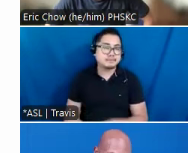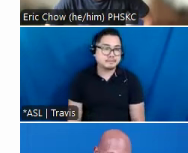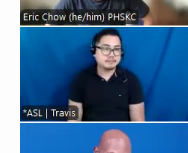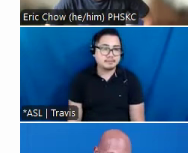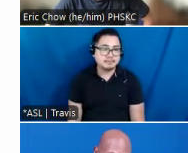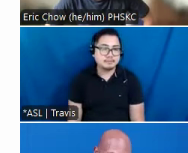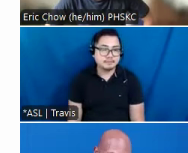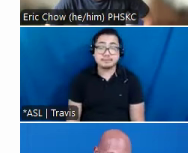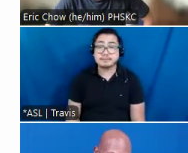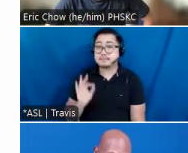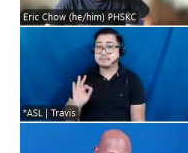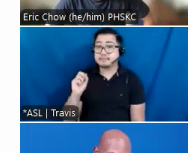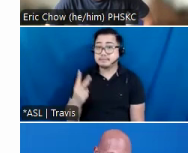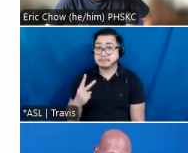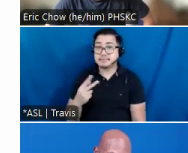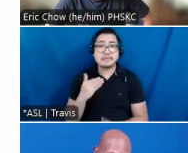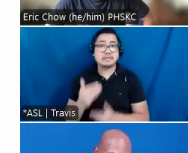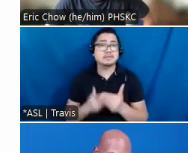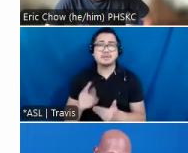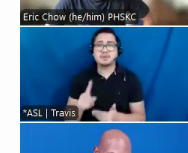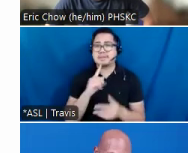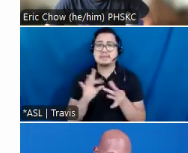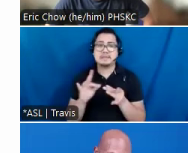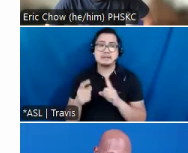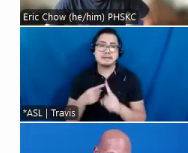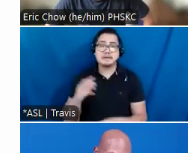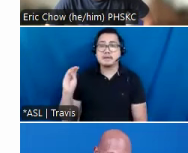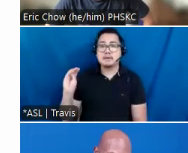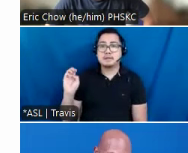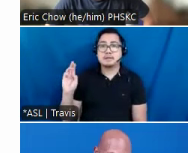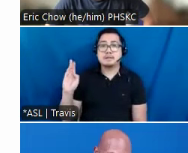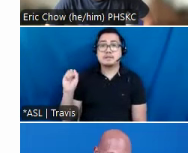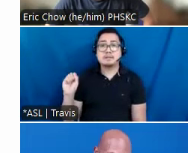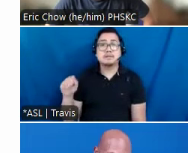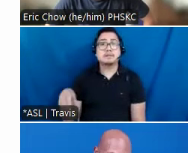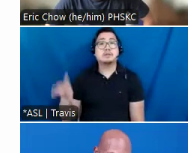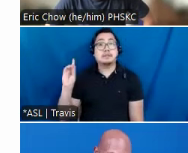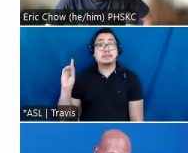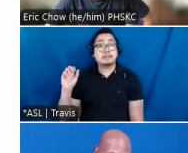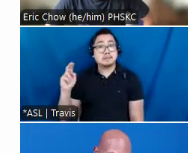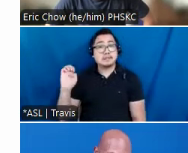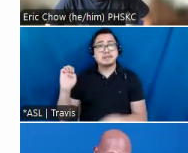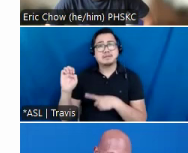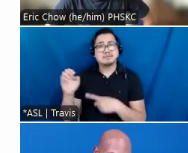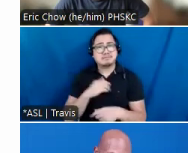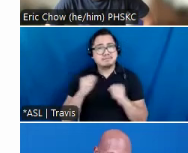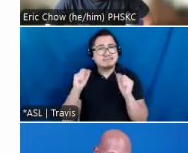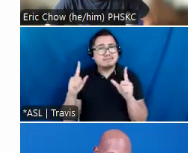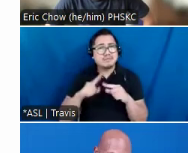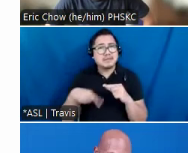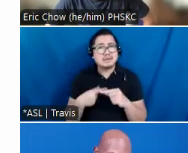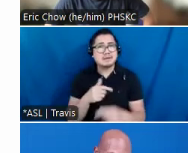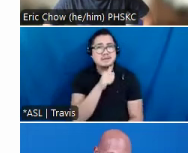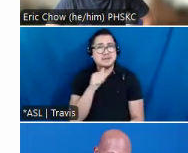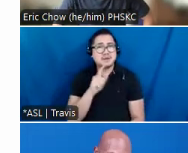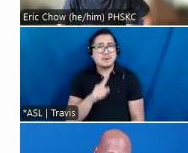Okay. This next one is just a comment from Mercedes. Dengue, surprised about Arizona since it's air